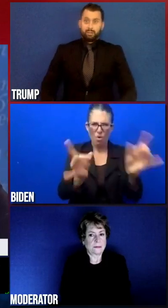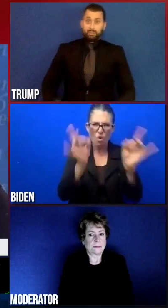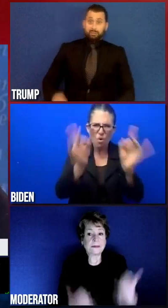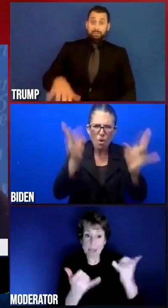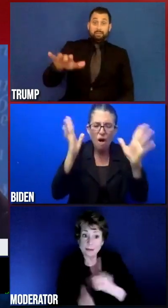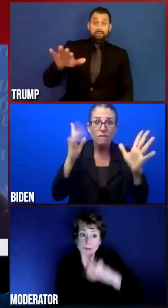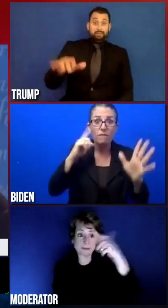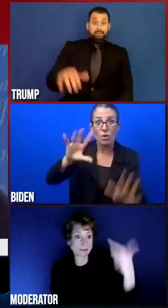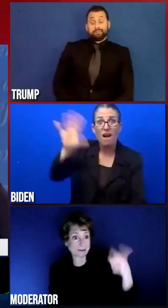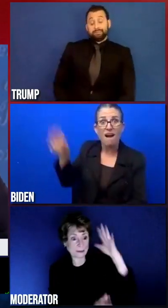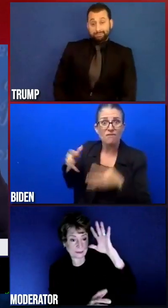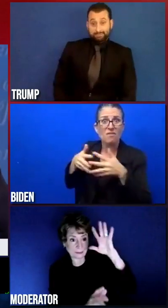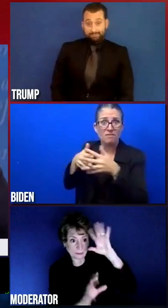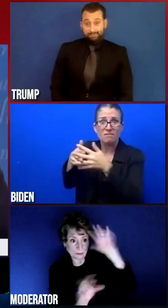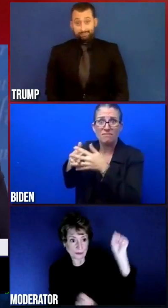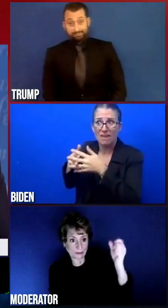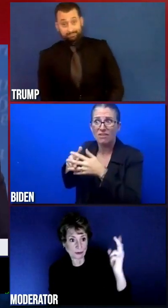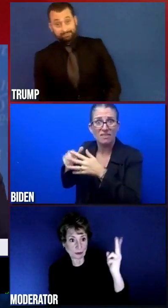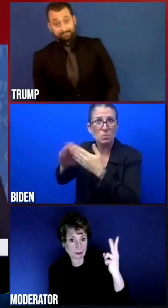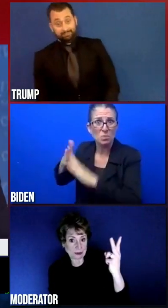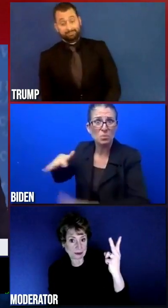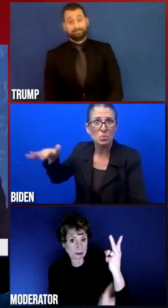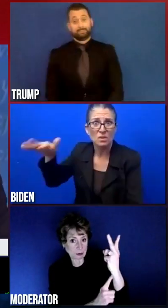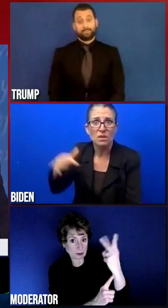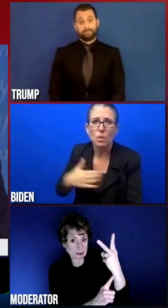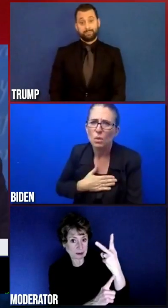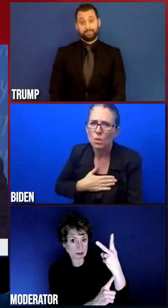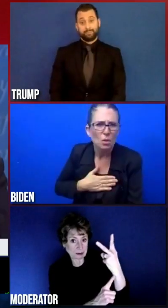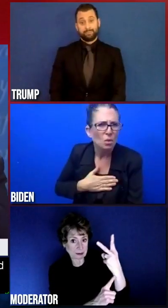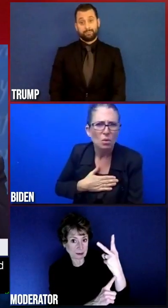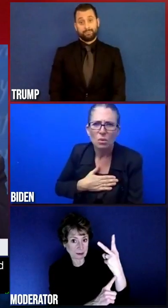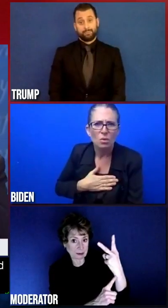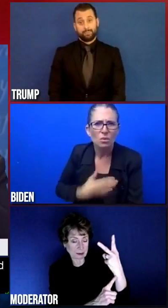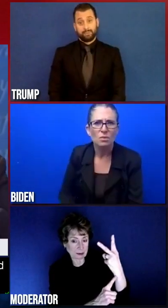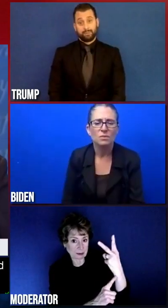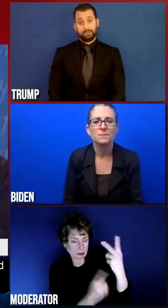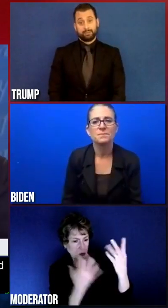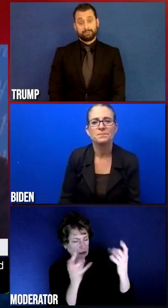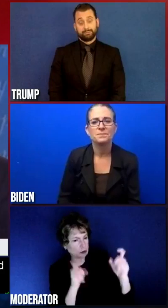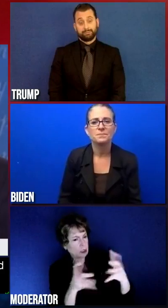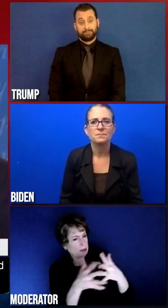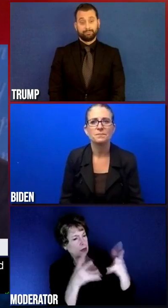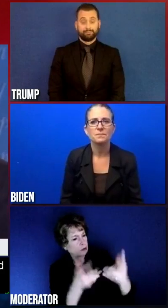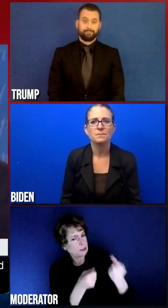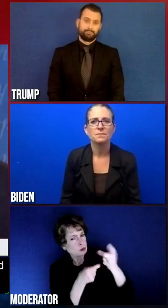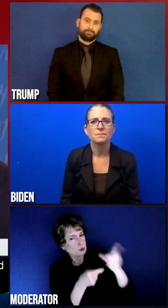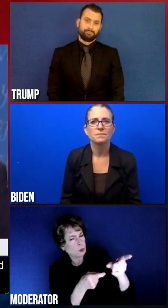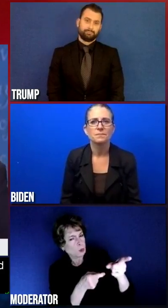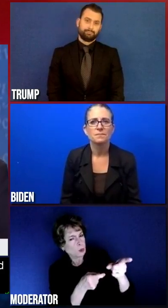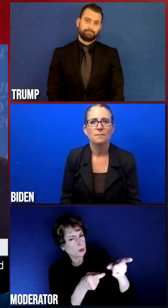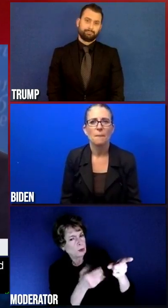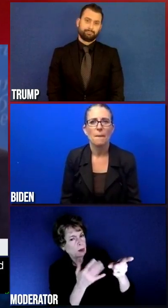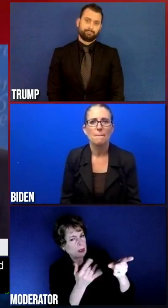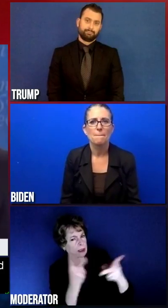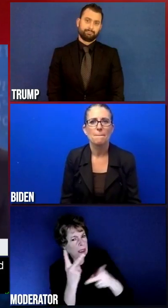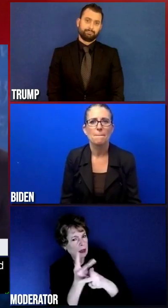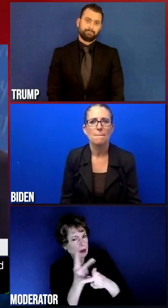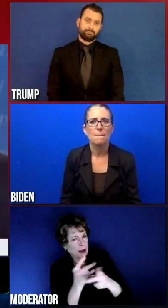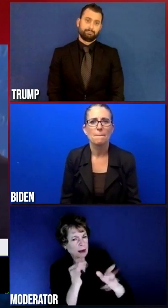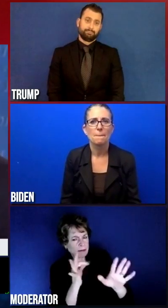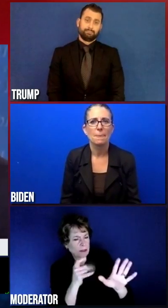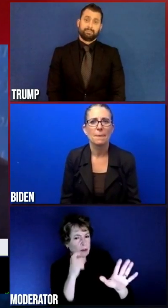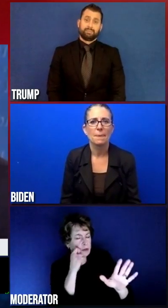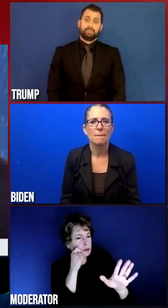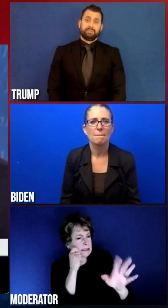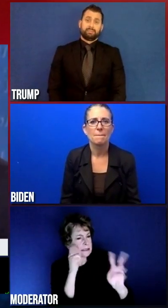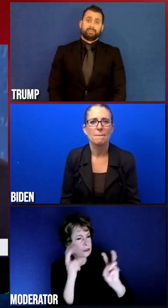Why should Americans trust you over your opponent to deal with he racism? did a crime bill, 1994, where you